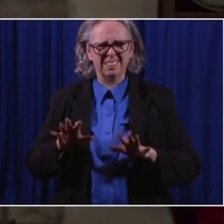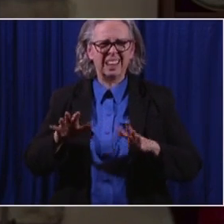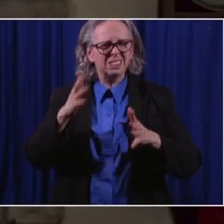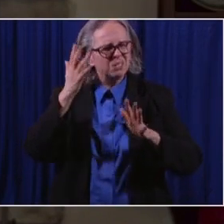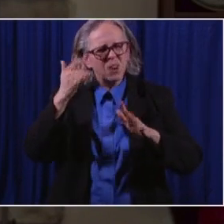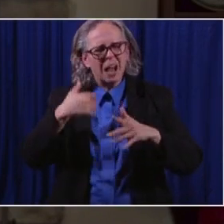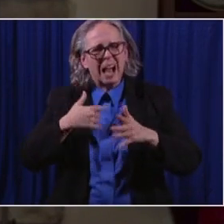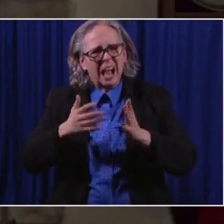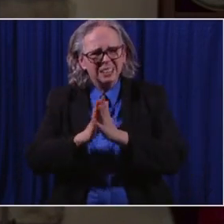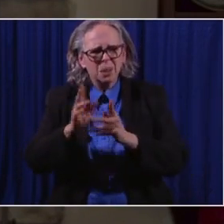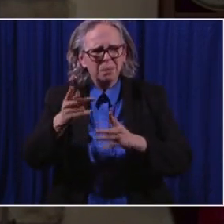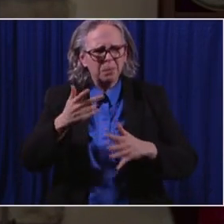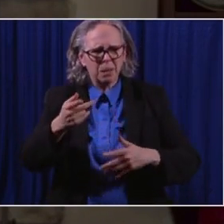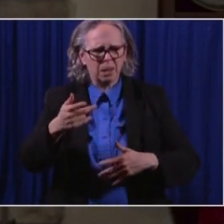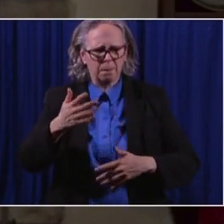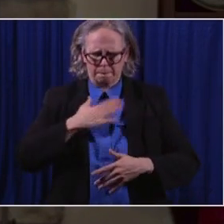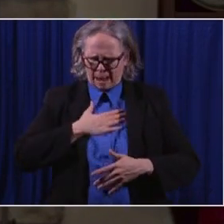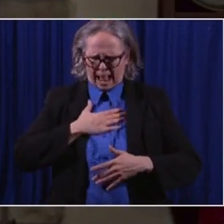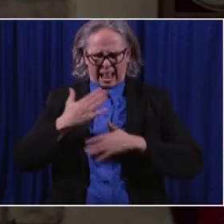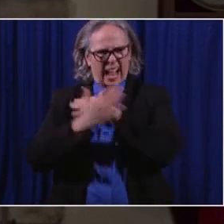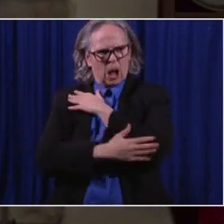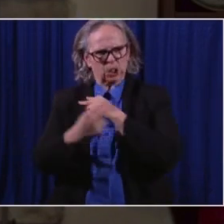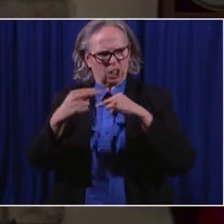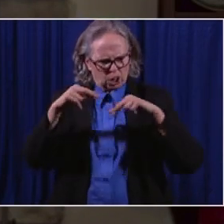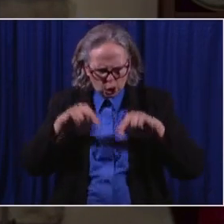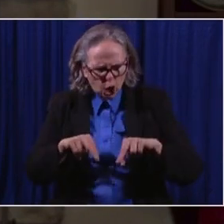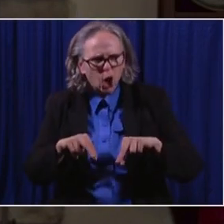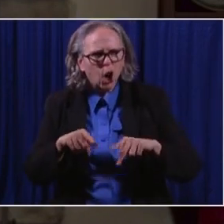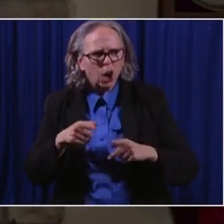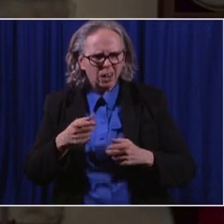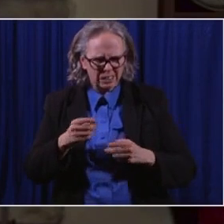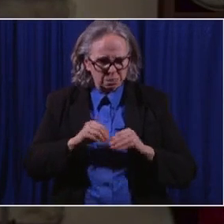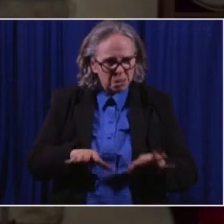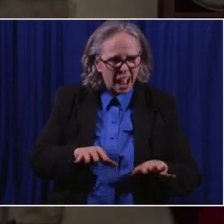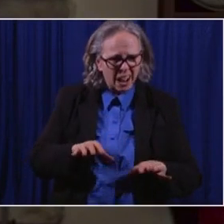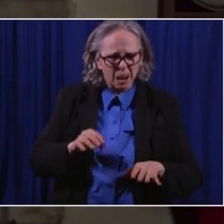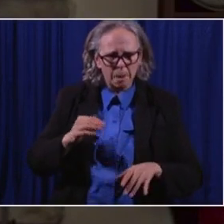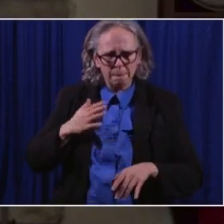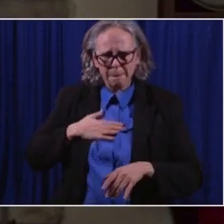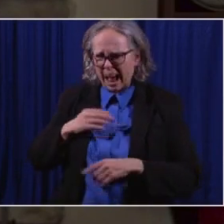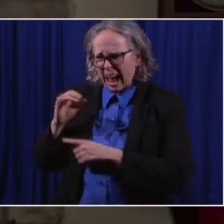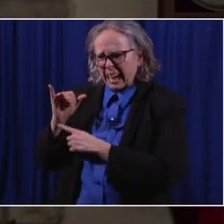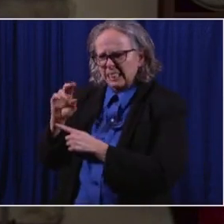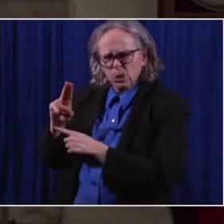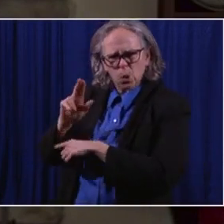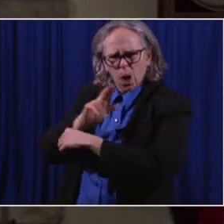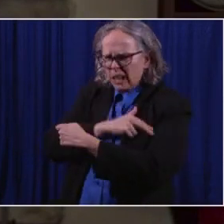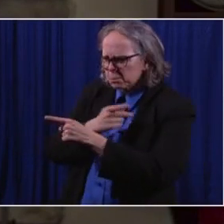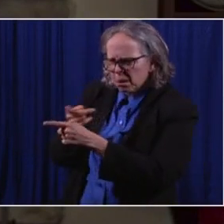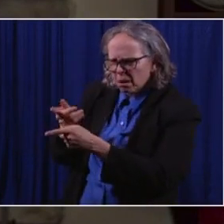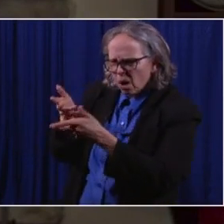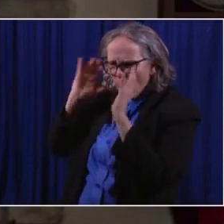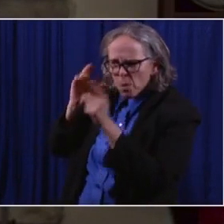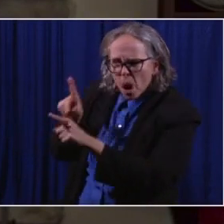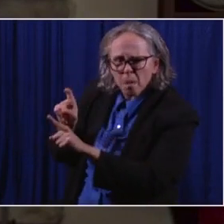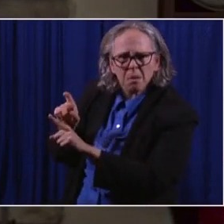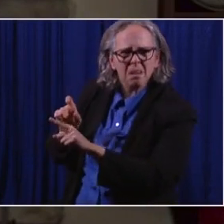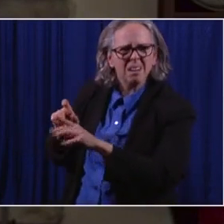the impact on your ICU. So I think it's the natural progression of a